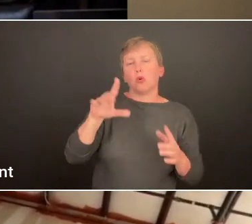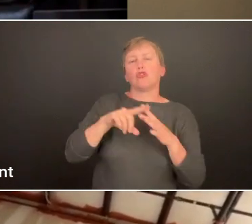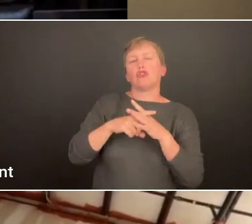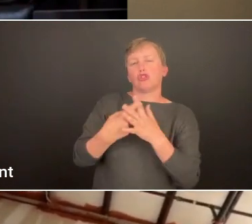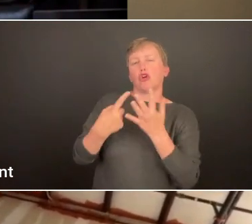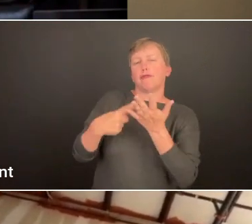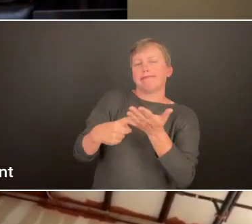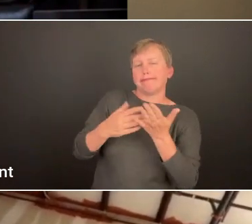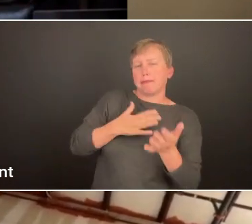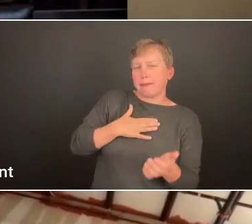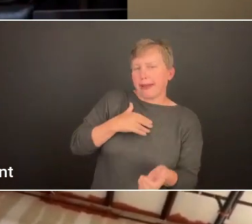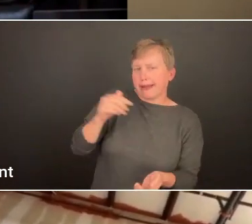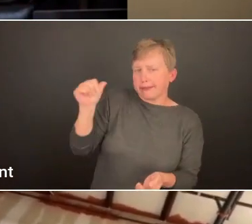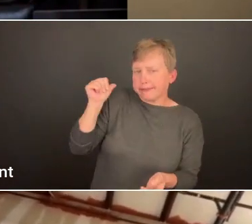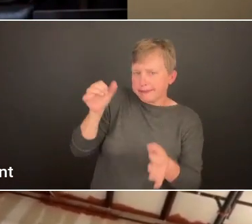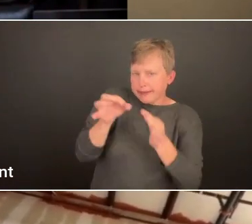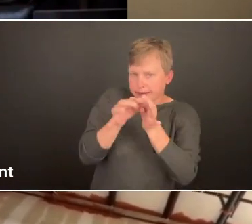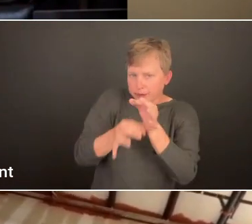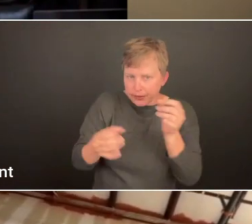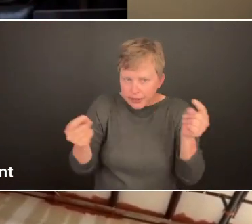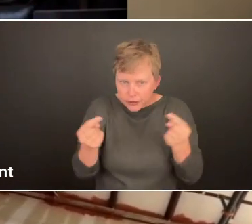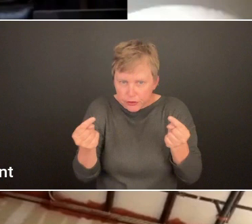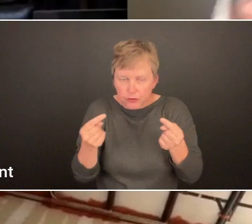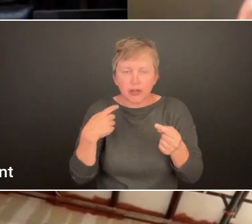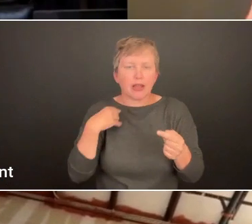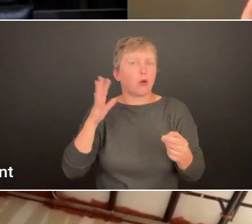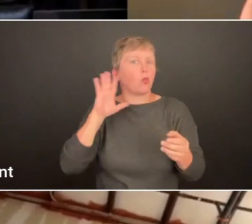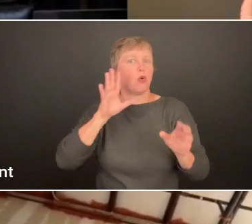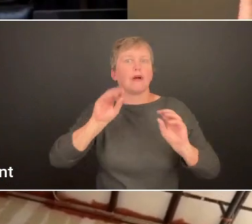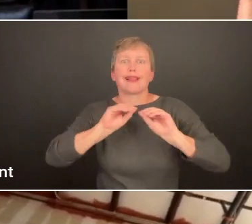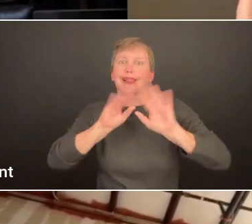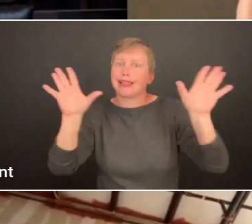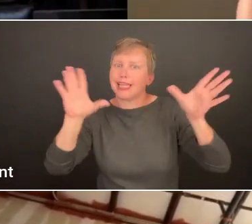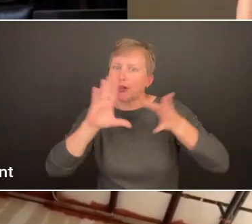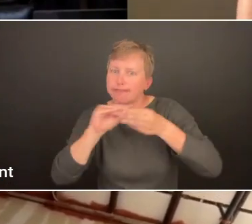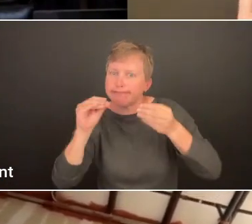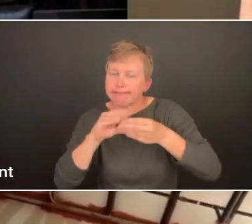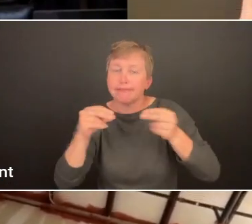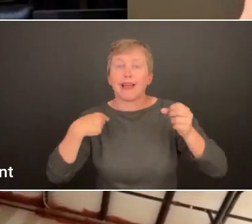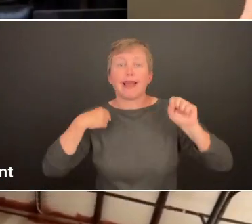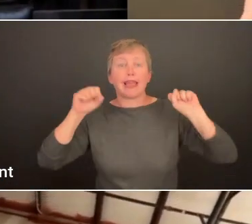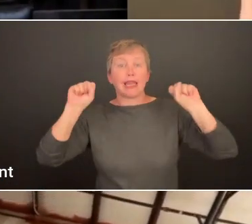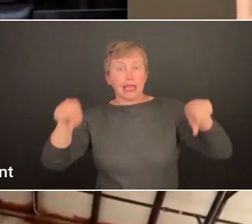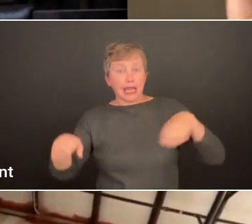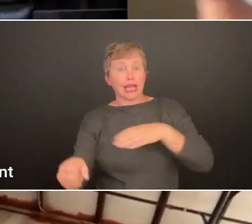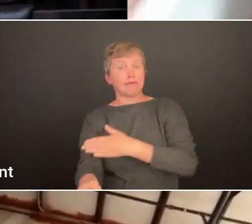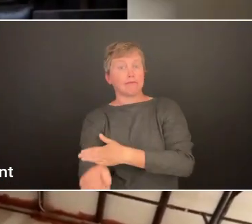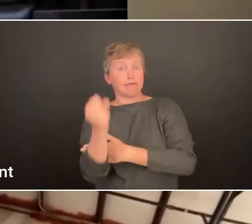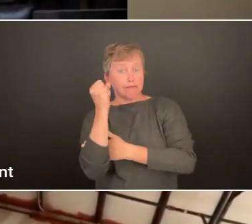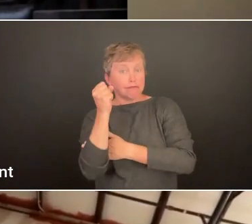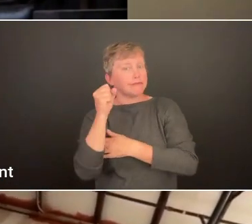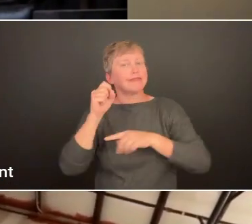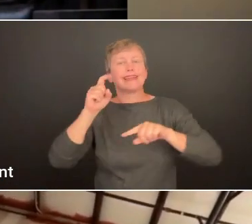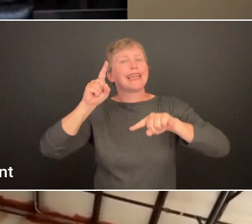we know probably where it's headed. I will start having conversations about my